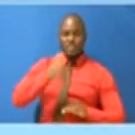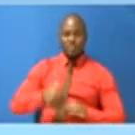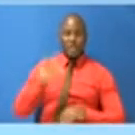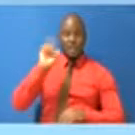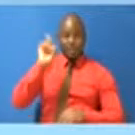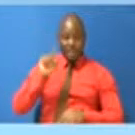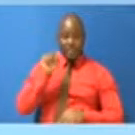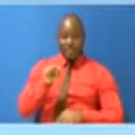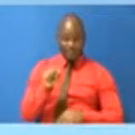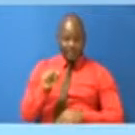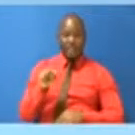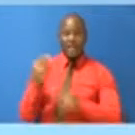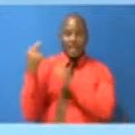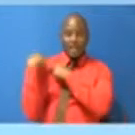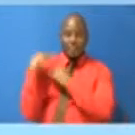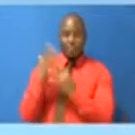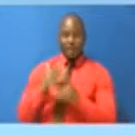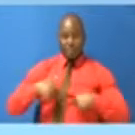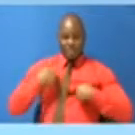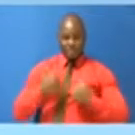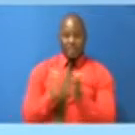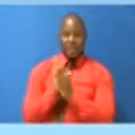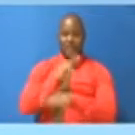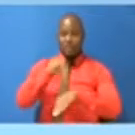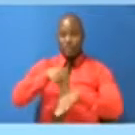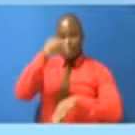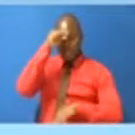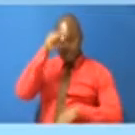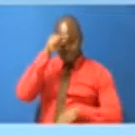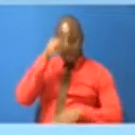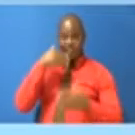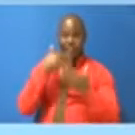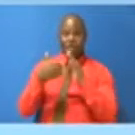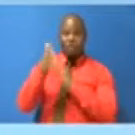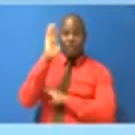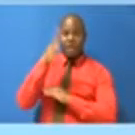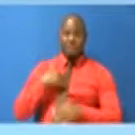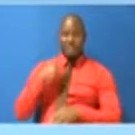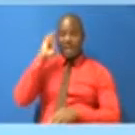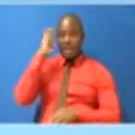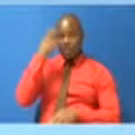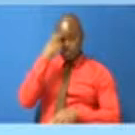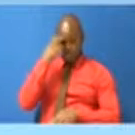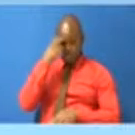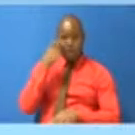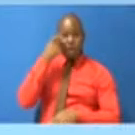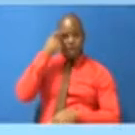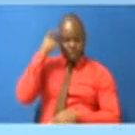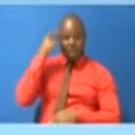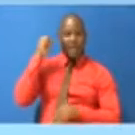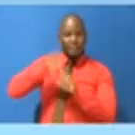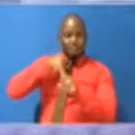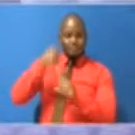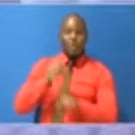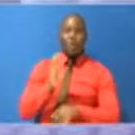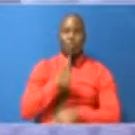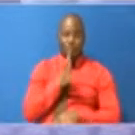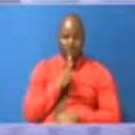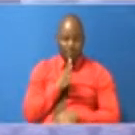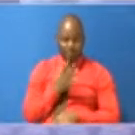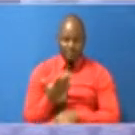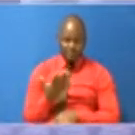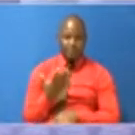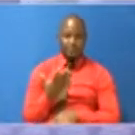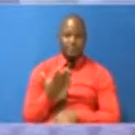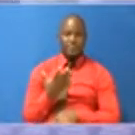nairobi and that is a task between ourselves and the national government and thank god we have mother karoa the original champion of water